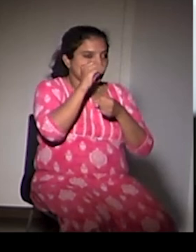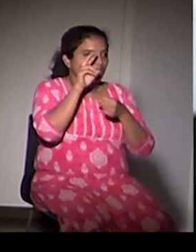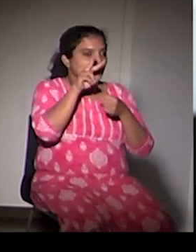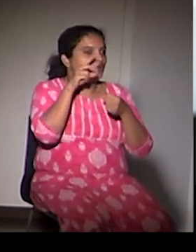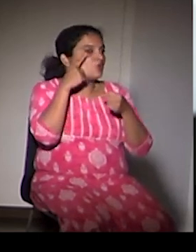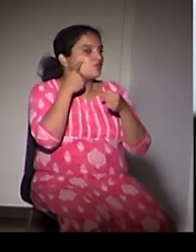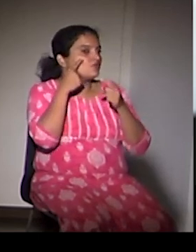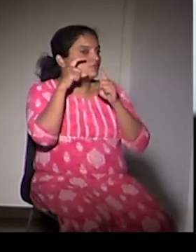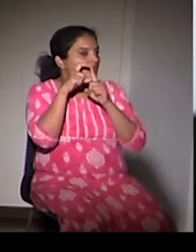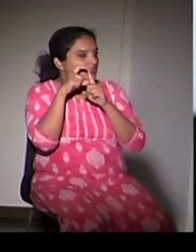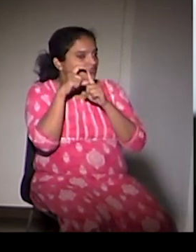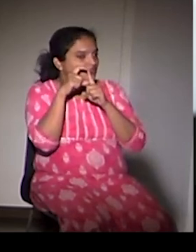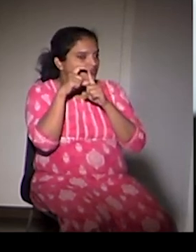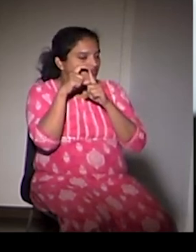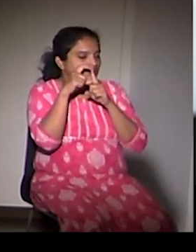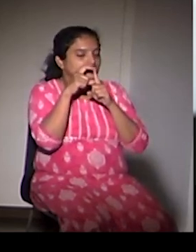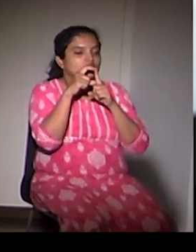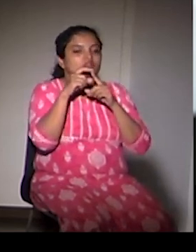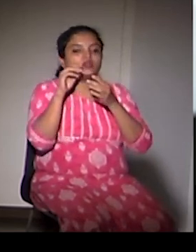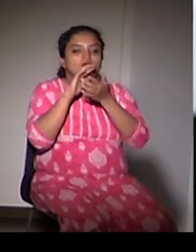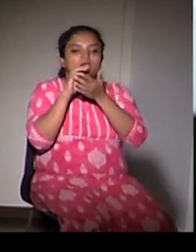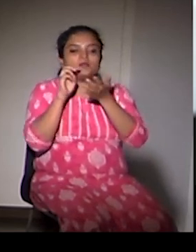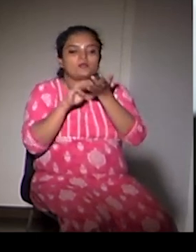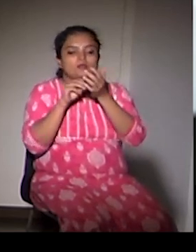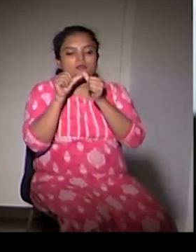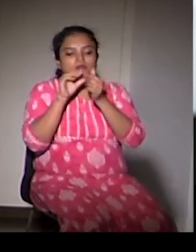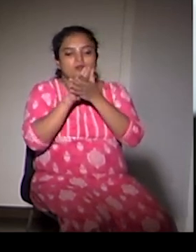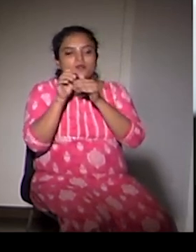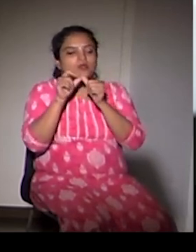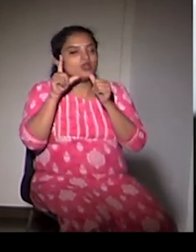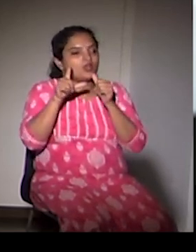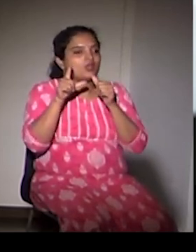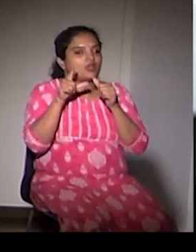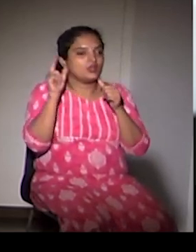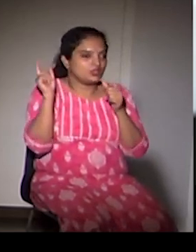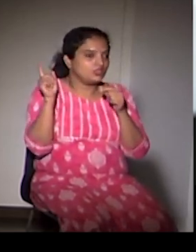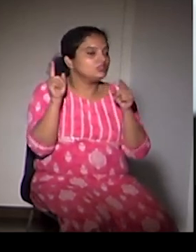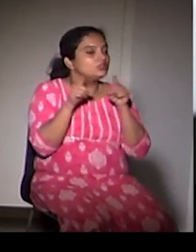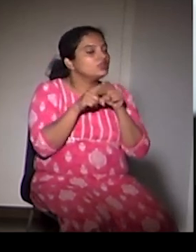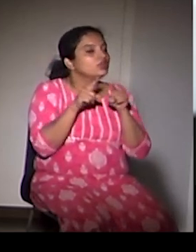in Datia, again 17th century. But